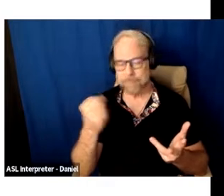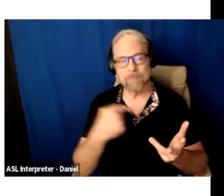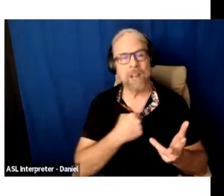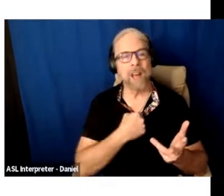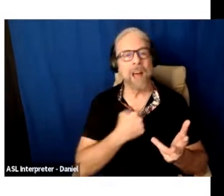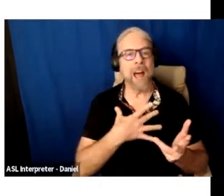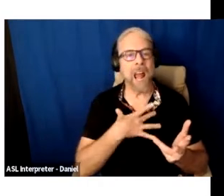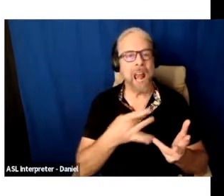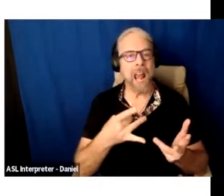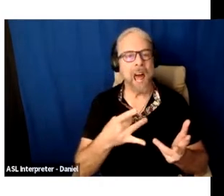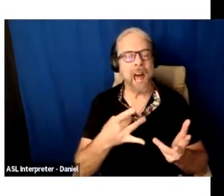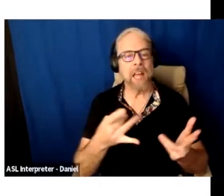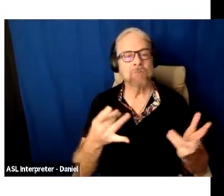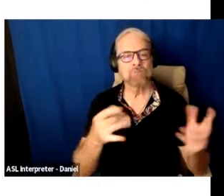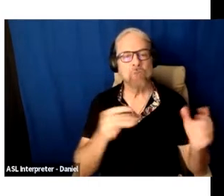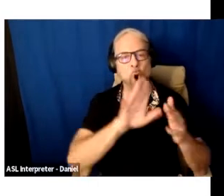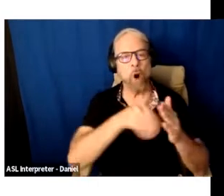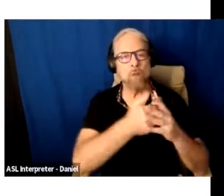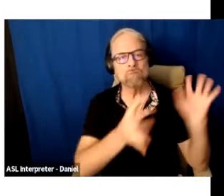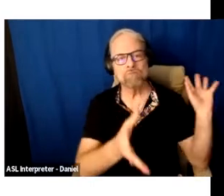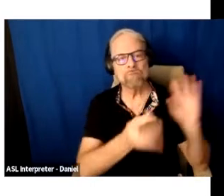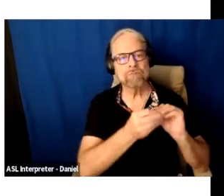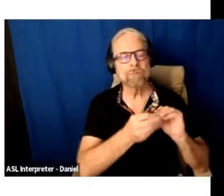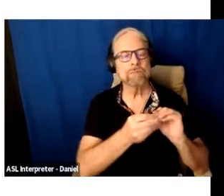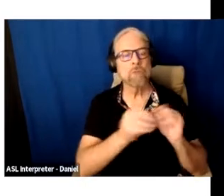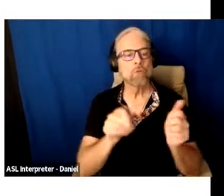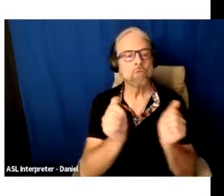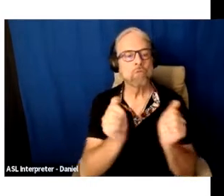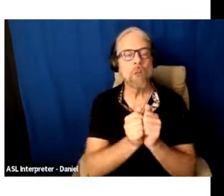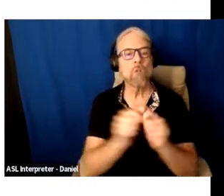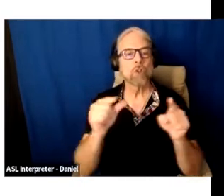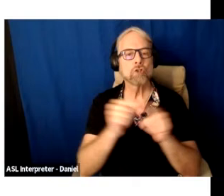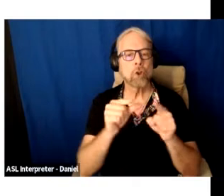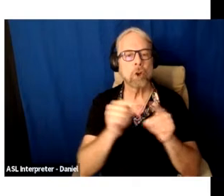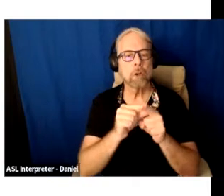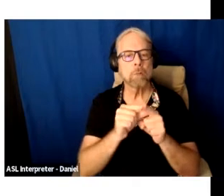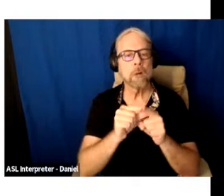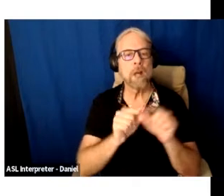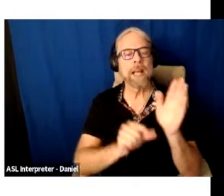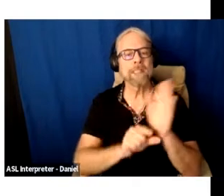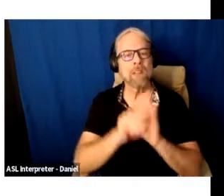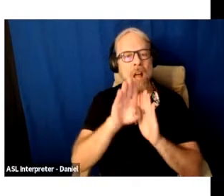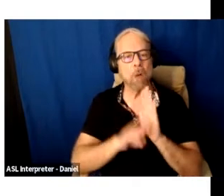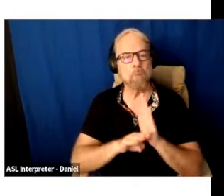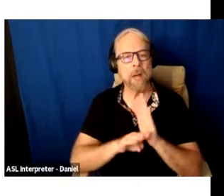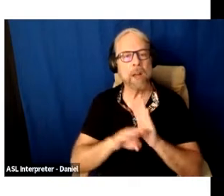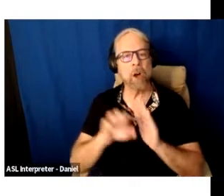to bring this together with this term developmental adversity. So